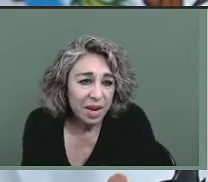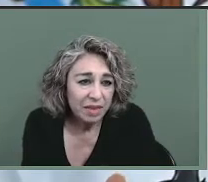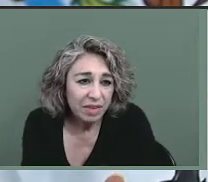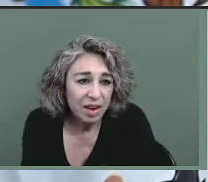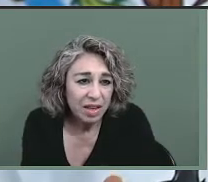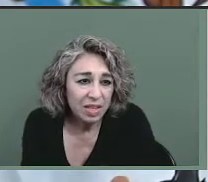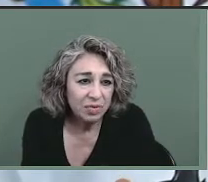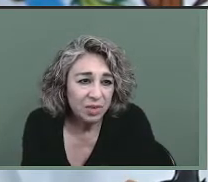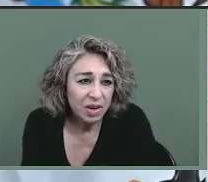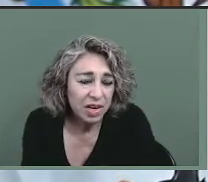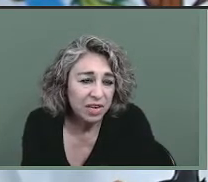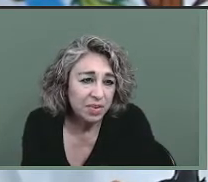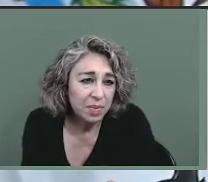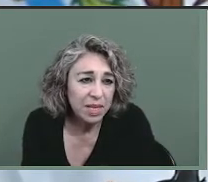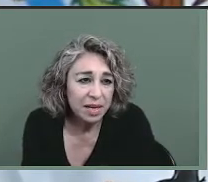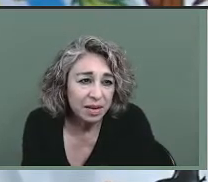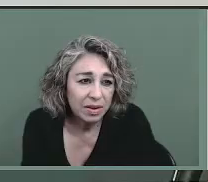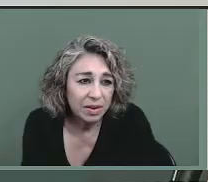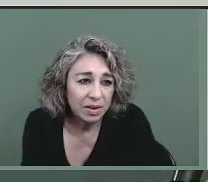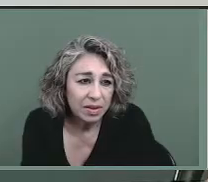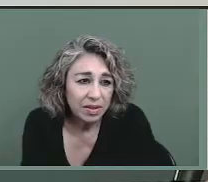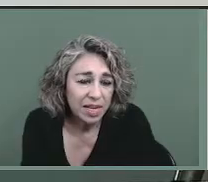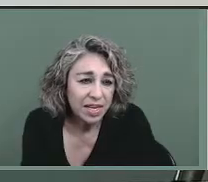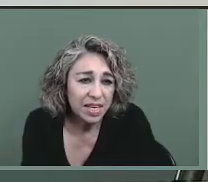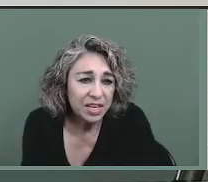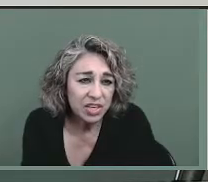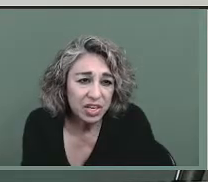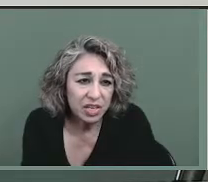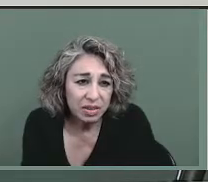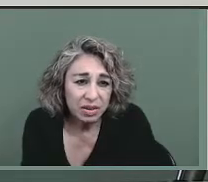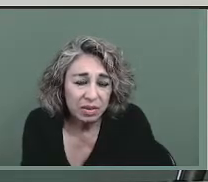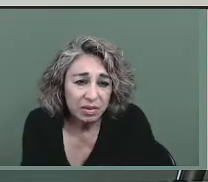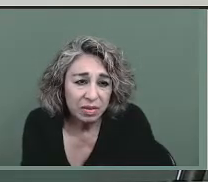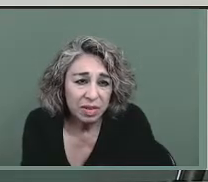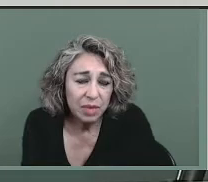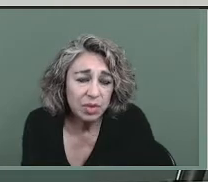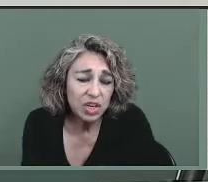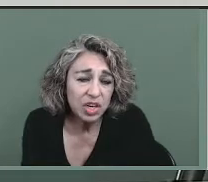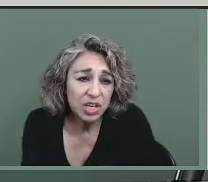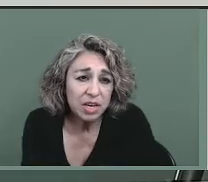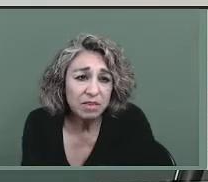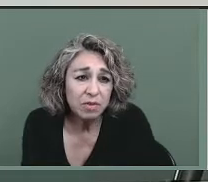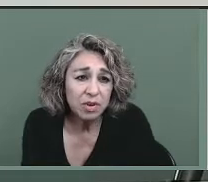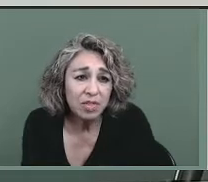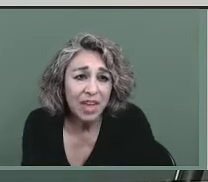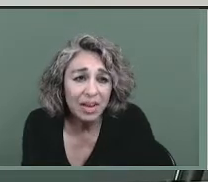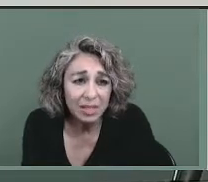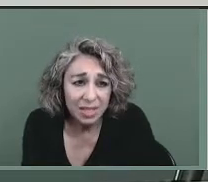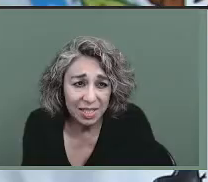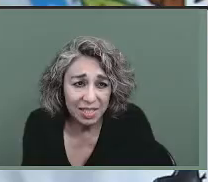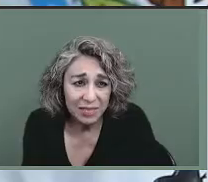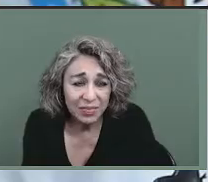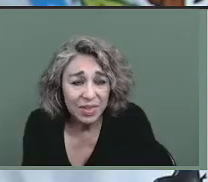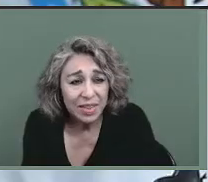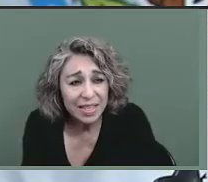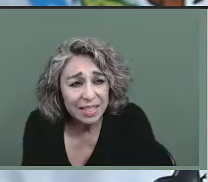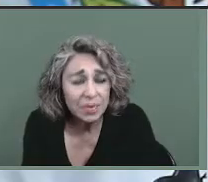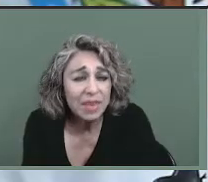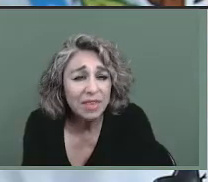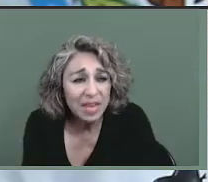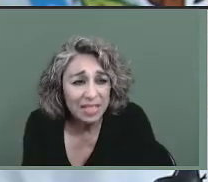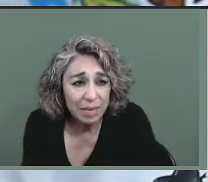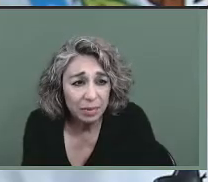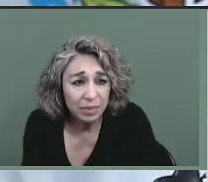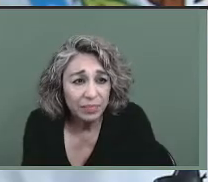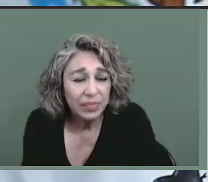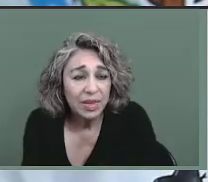that might have cost $400 million, they didn't charge. They would charge it in $4,000. That, let me